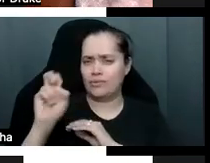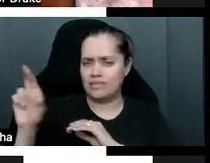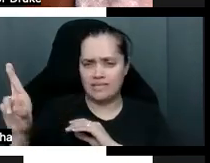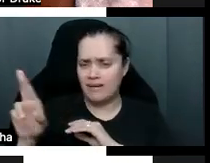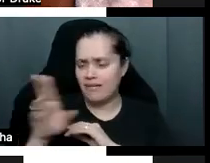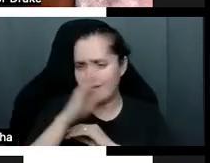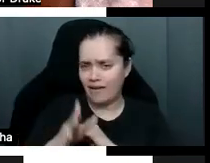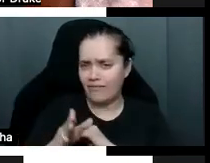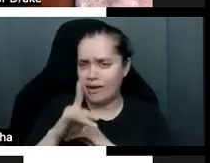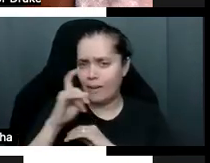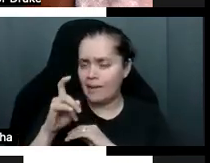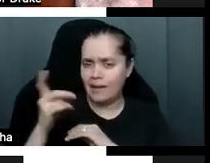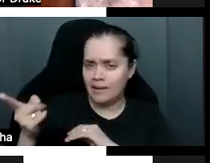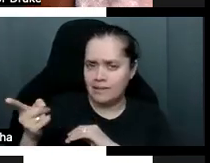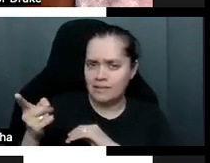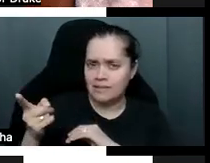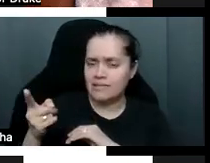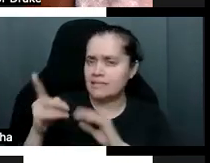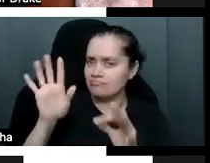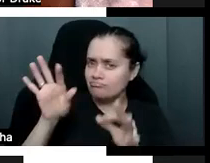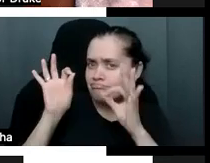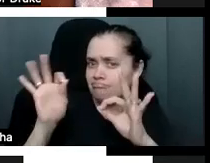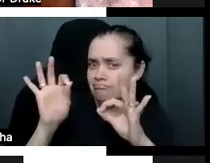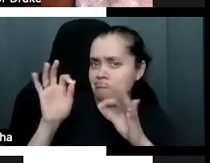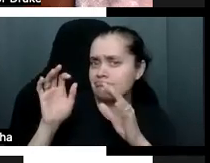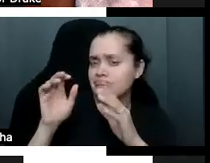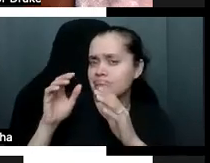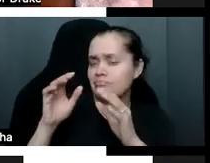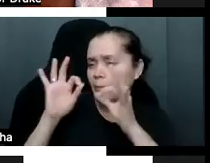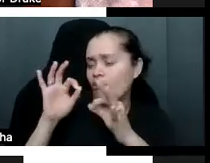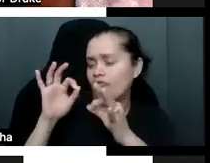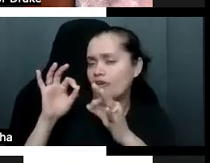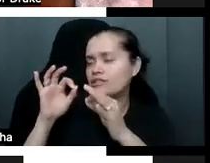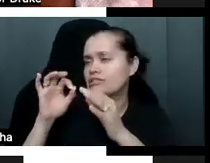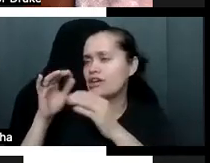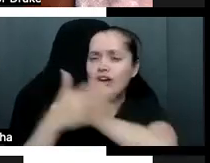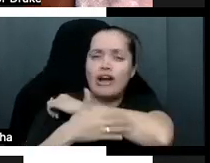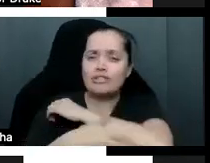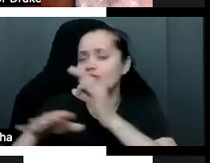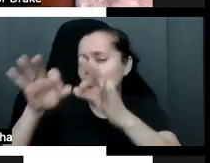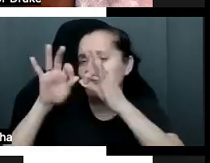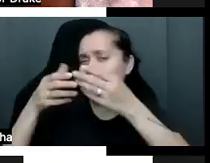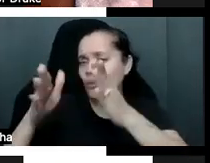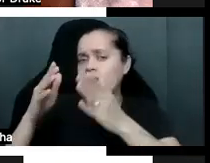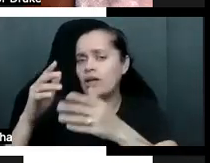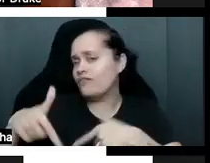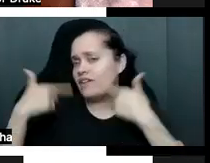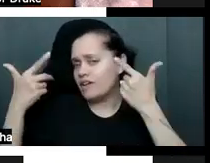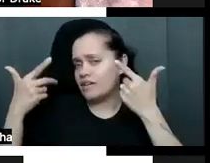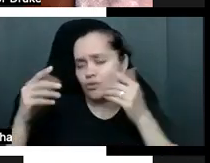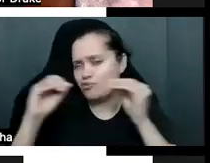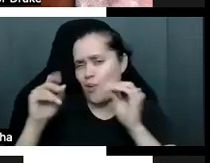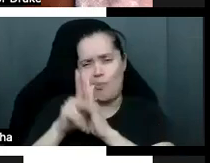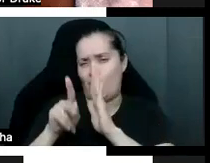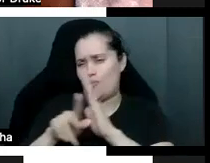because it's the ideal country. It's the ideal way of living. Okay, so it's